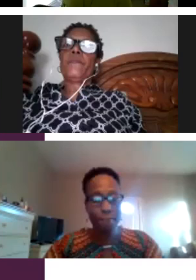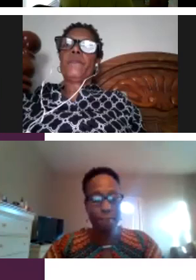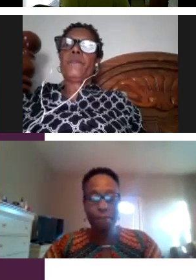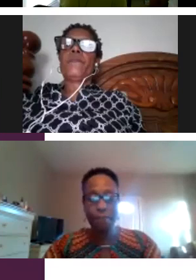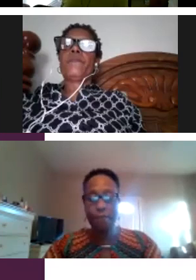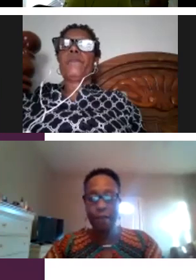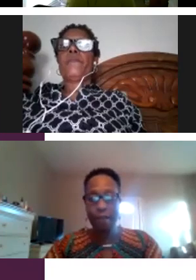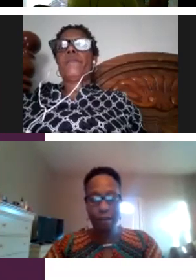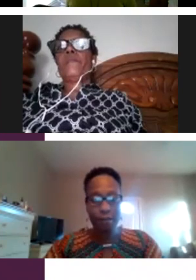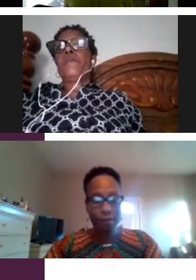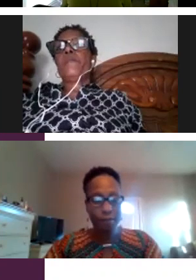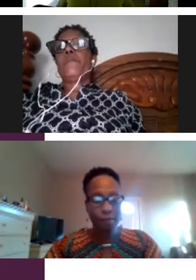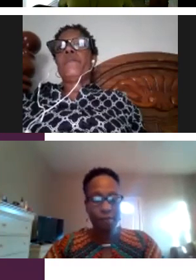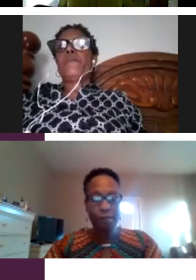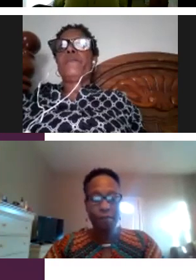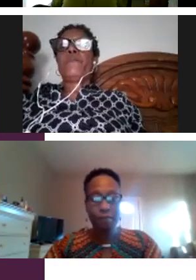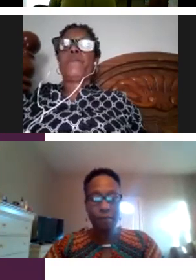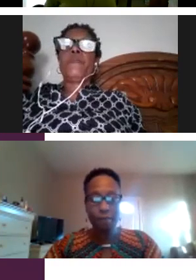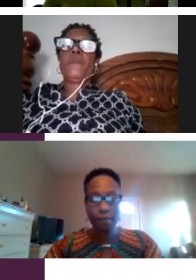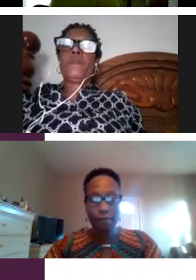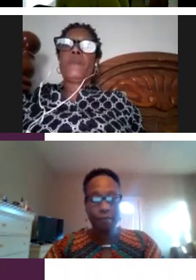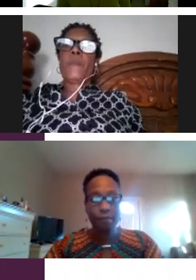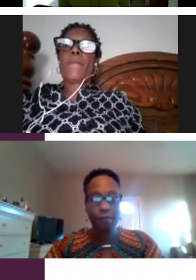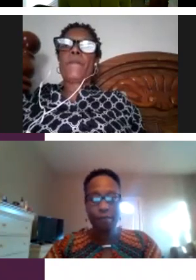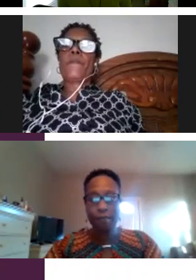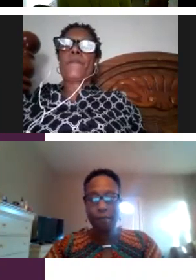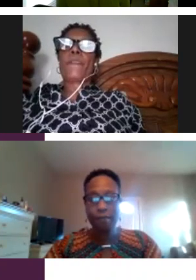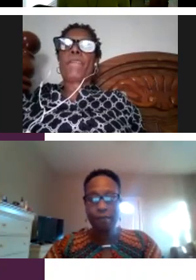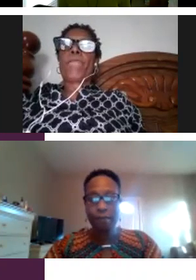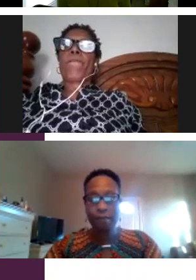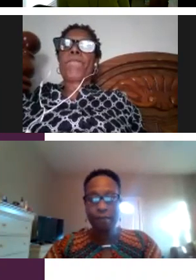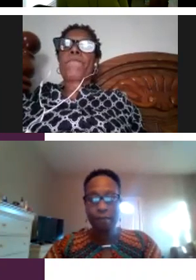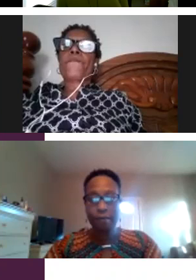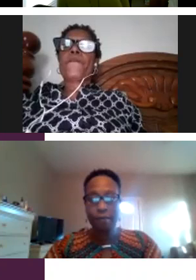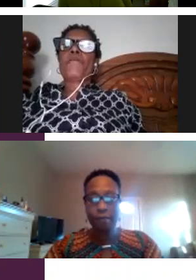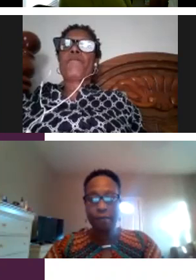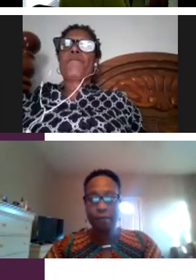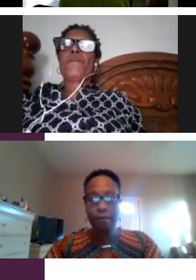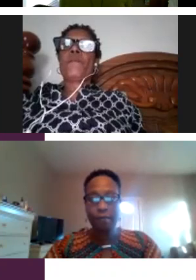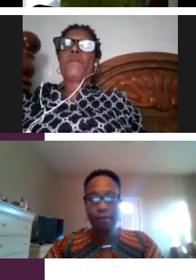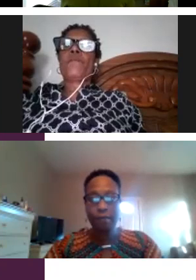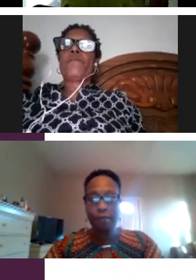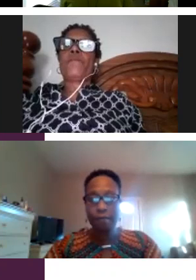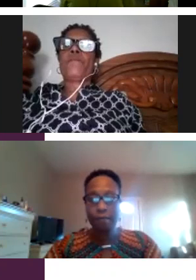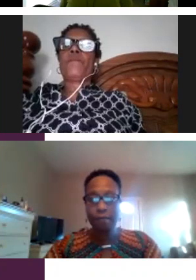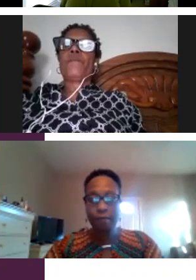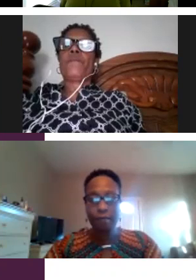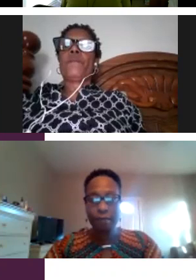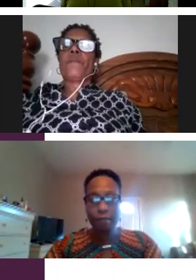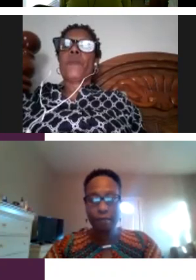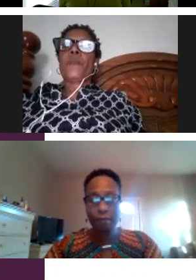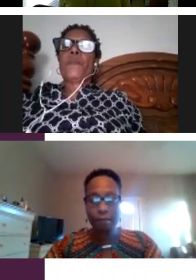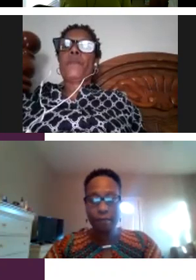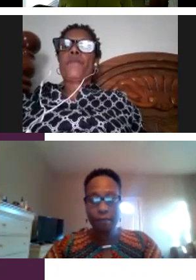All right, coming back to me. So welcome to PWN and welcome to our webinar about National Women and Girls Day.